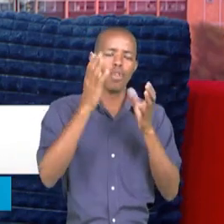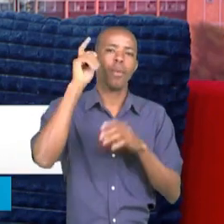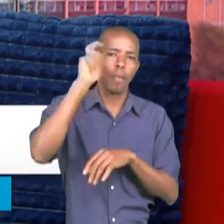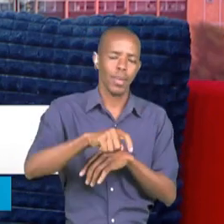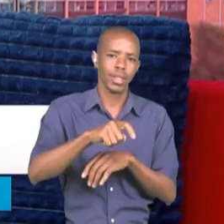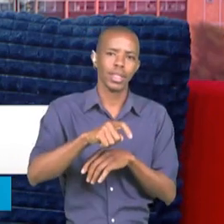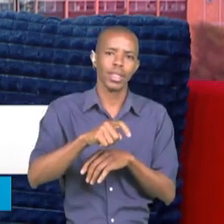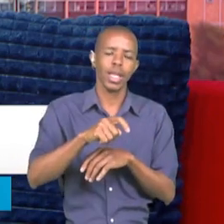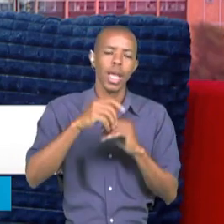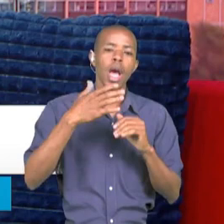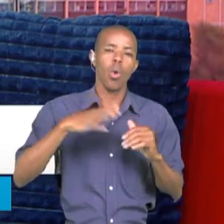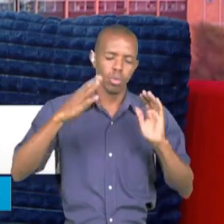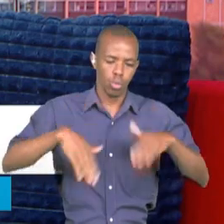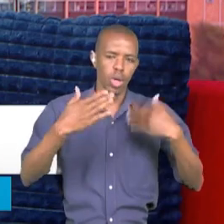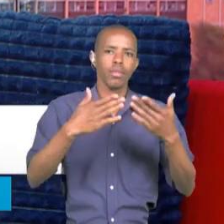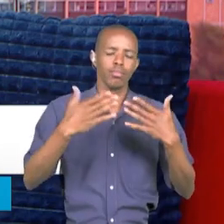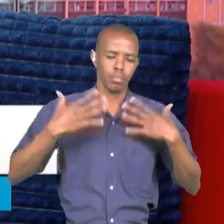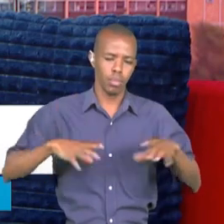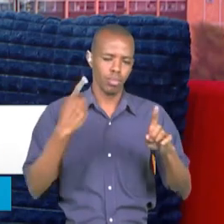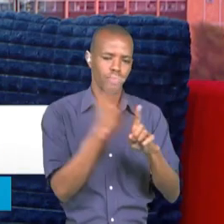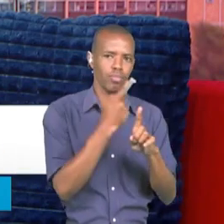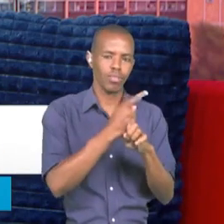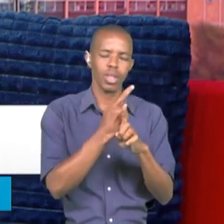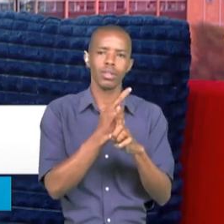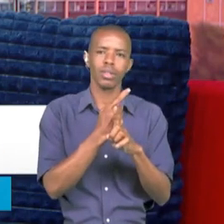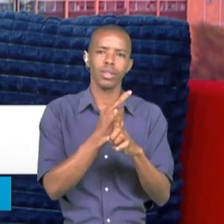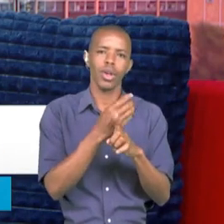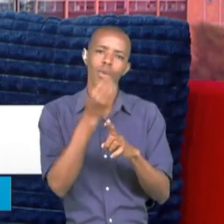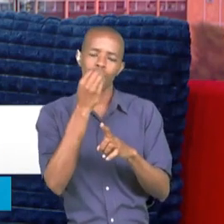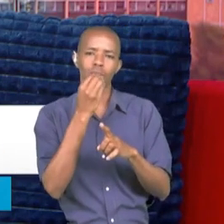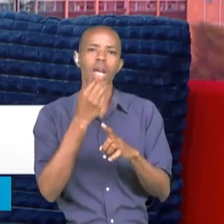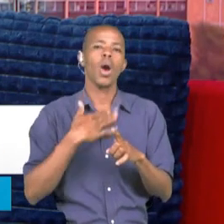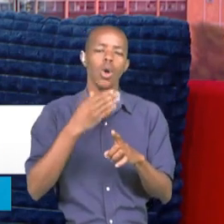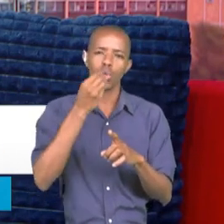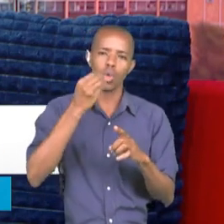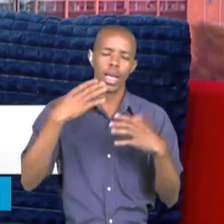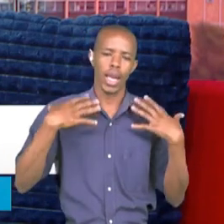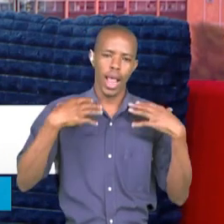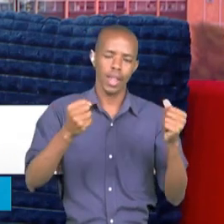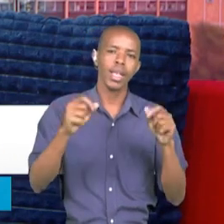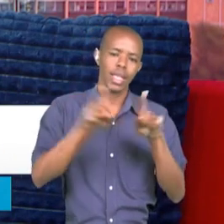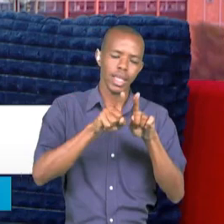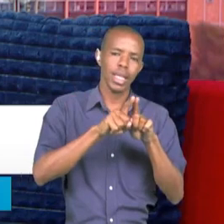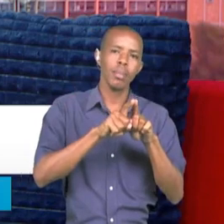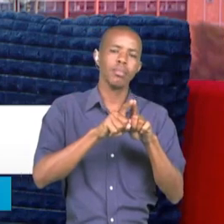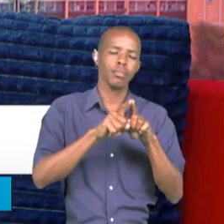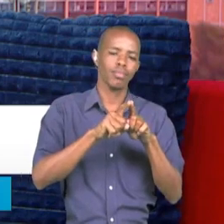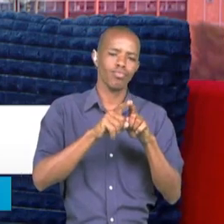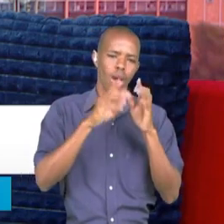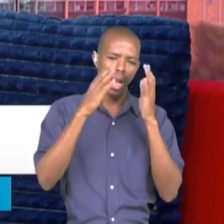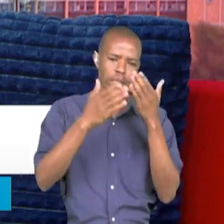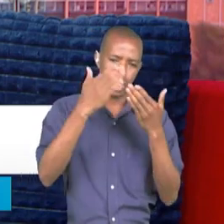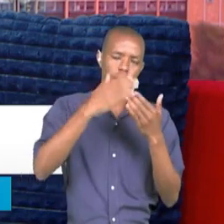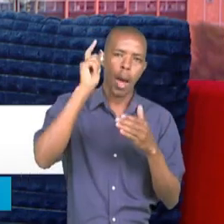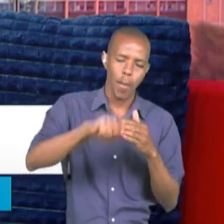of course, I want to give people variety. Yeah. And there are also those people who want to eat healthy. I also sort them out, come